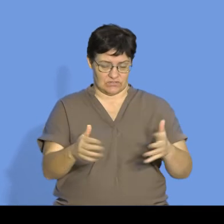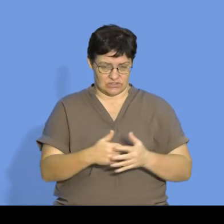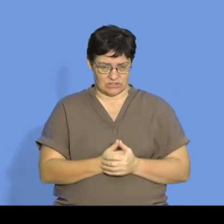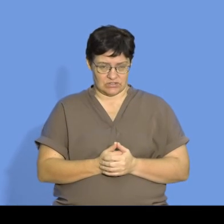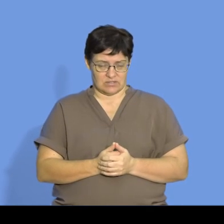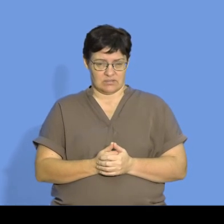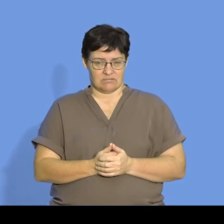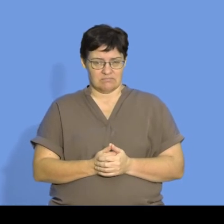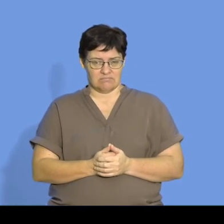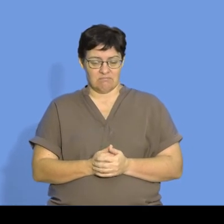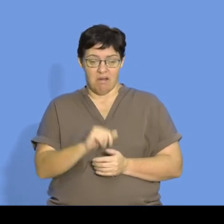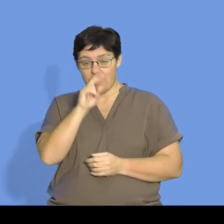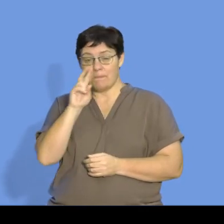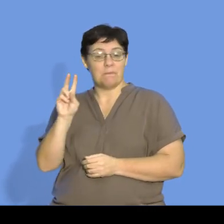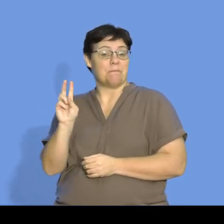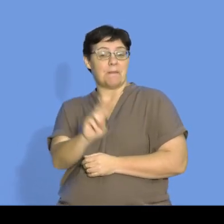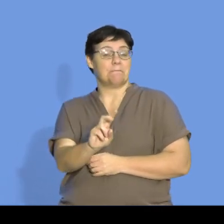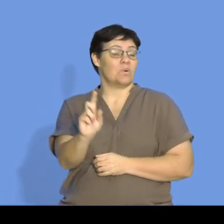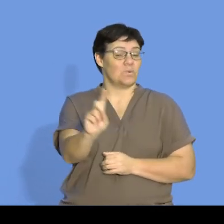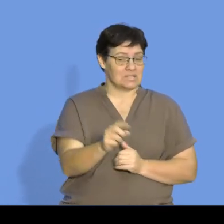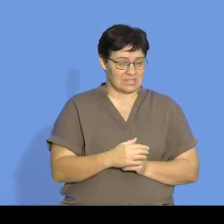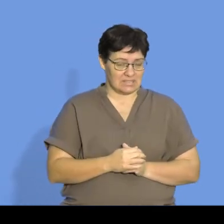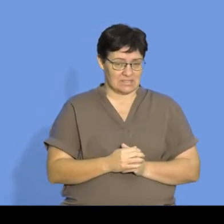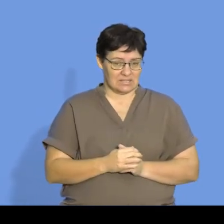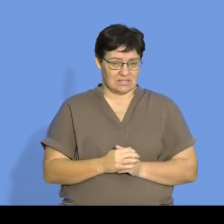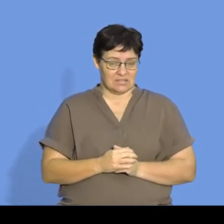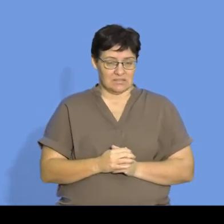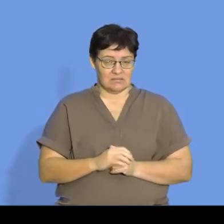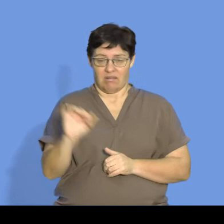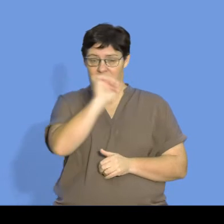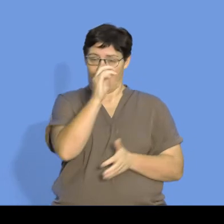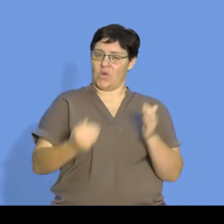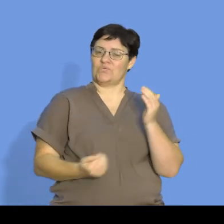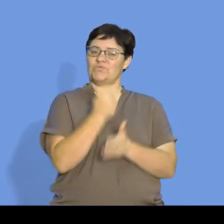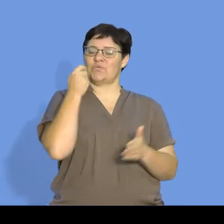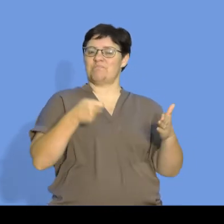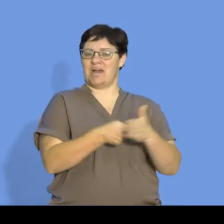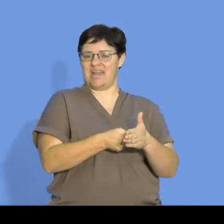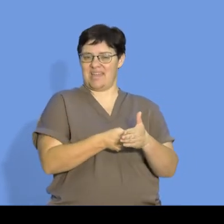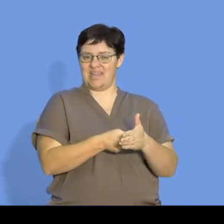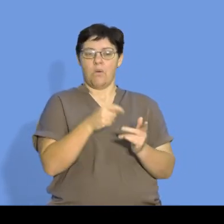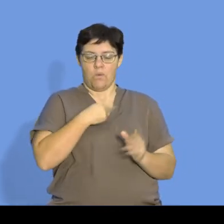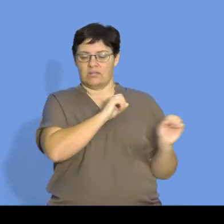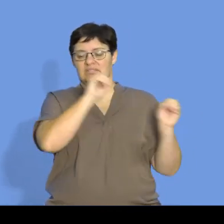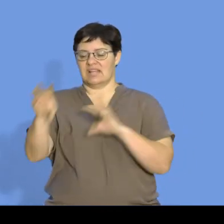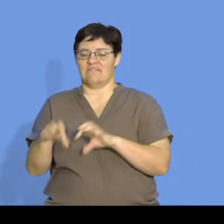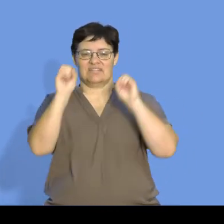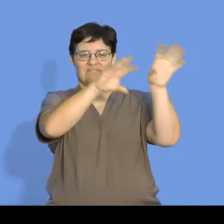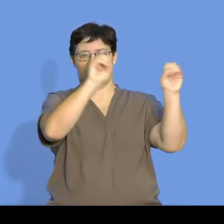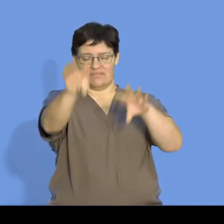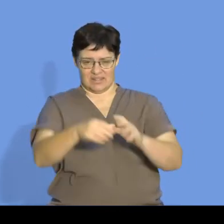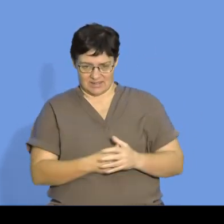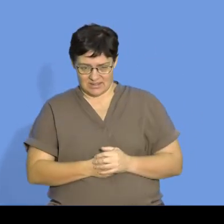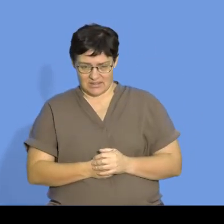discussed. So clearly you can see here that we bought a new vehicle to do deliveries,